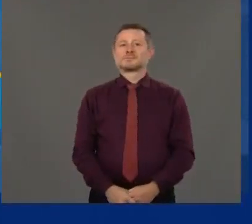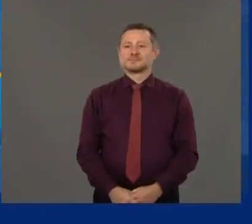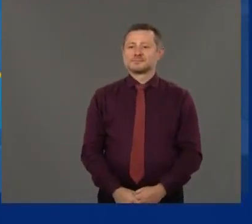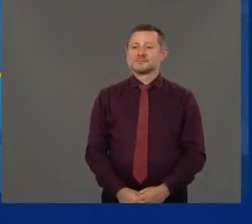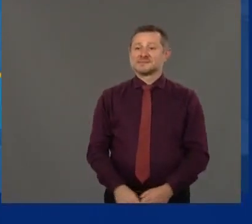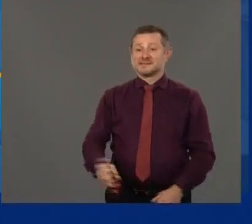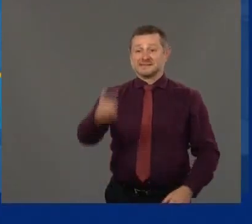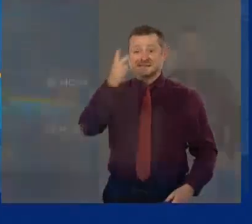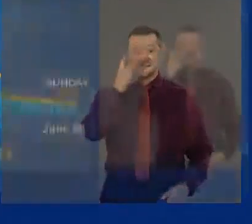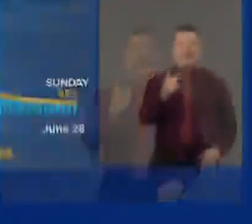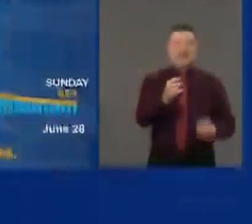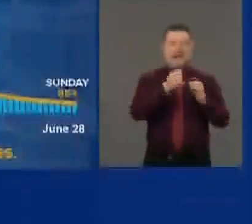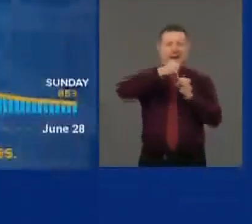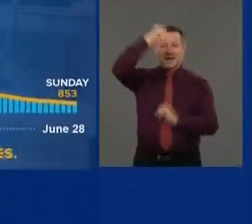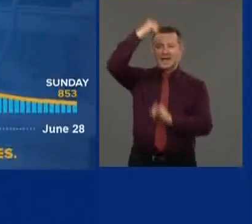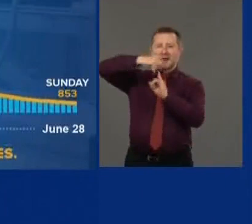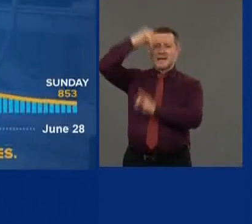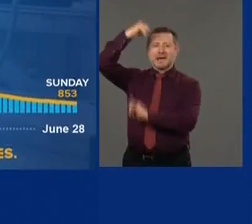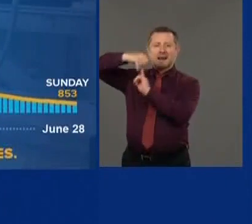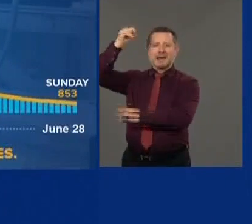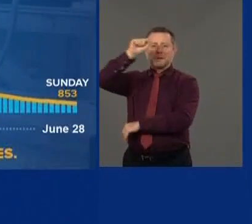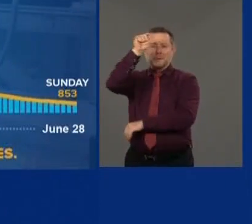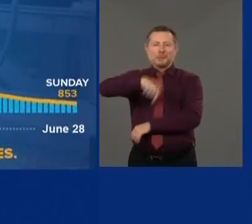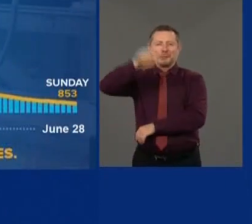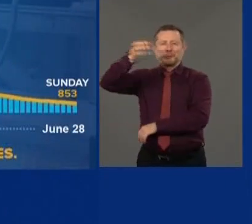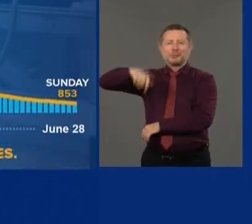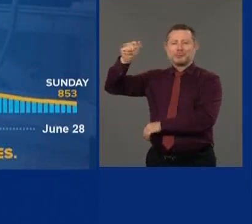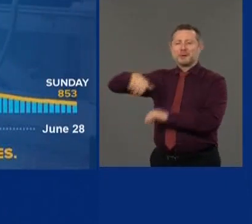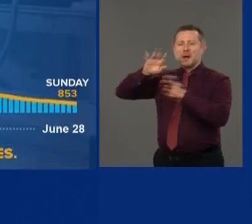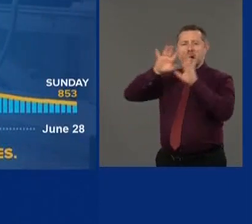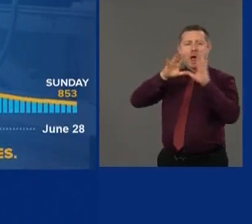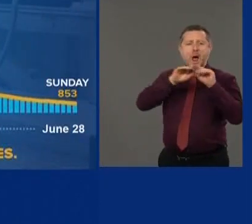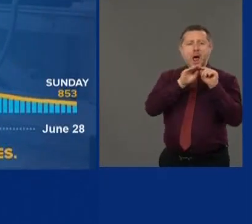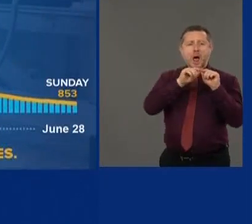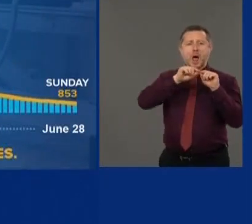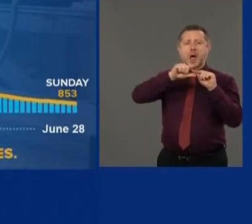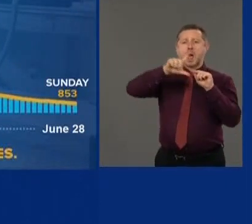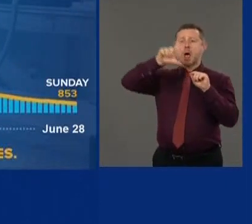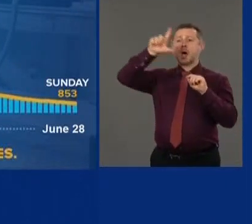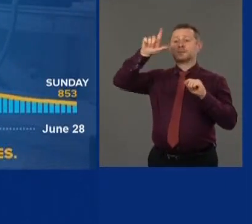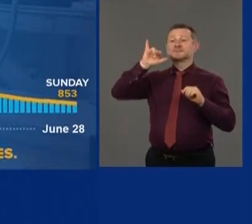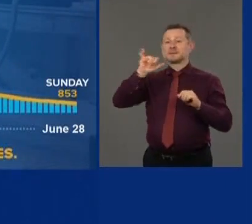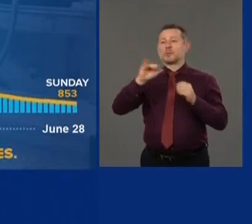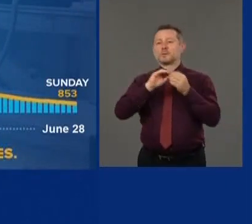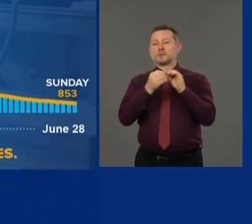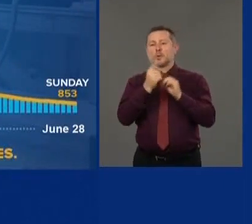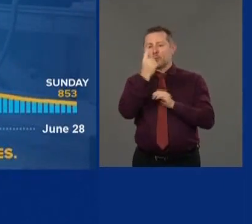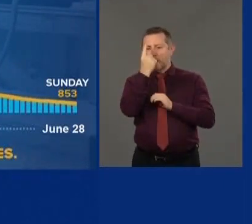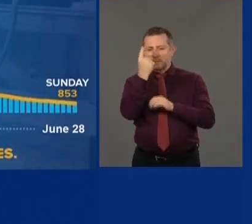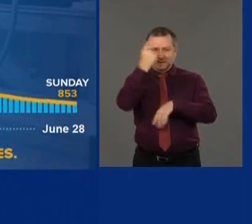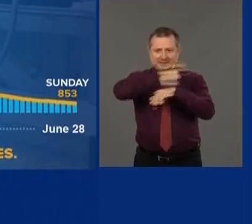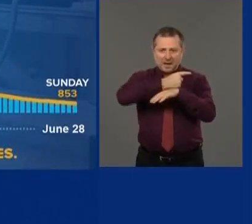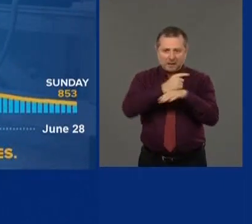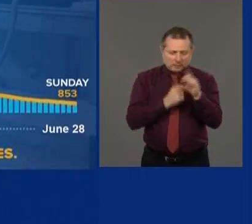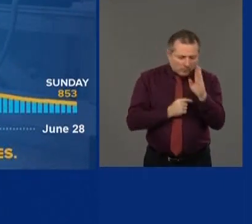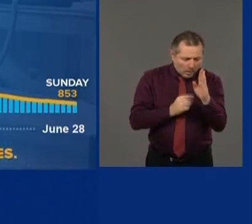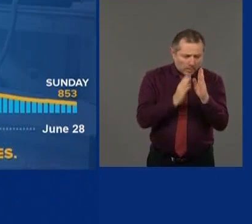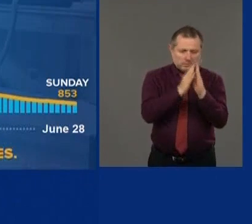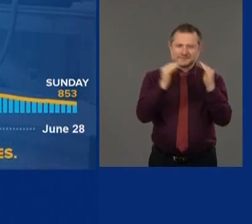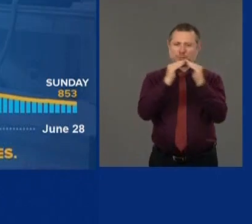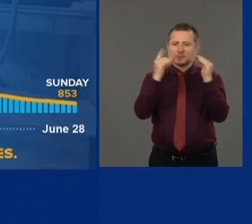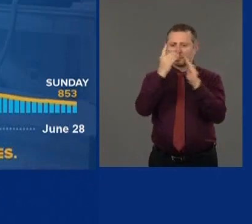line on that chart, that was a day. That was a